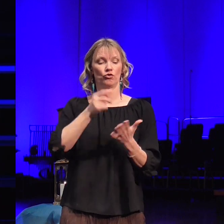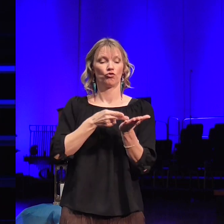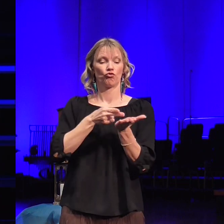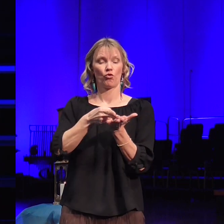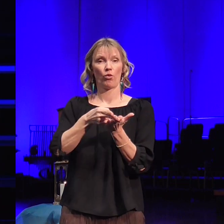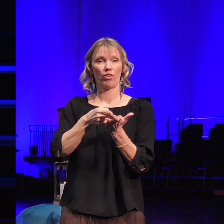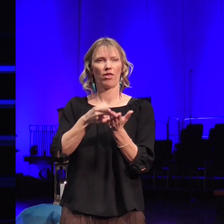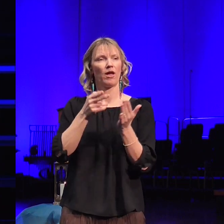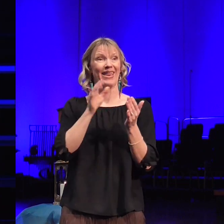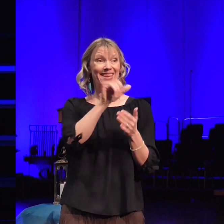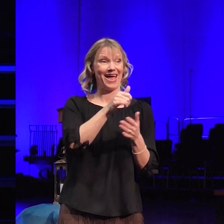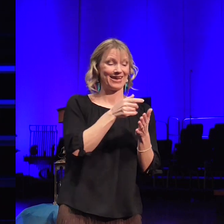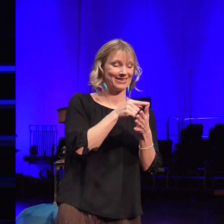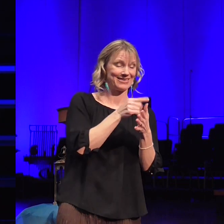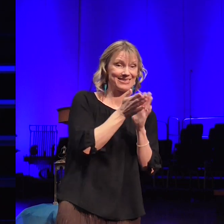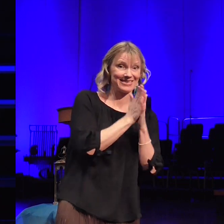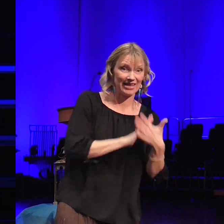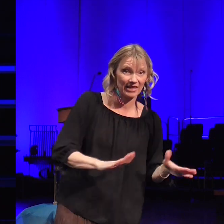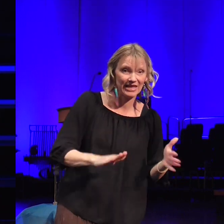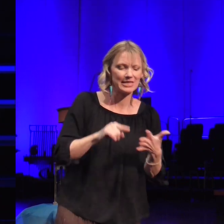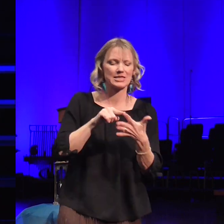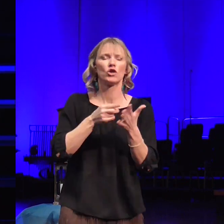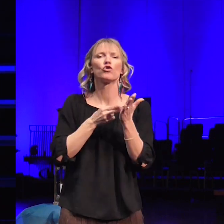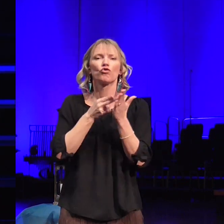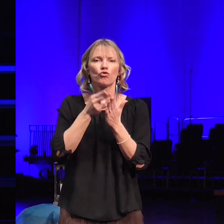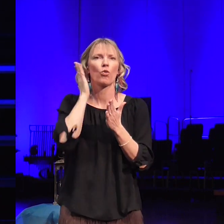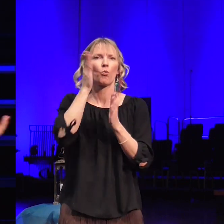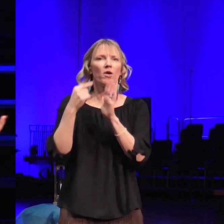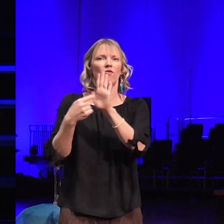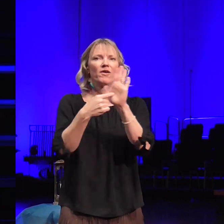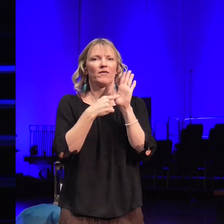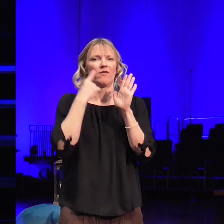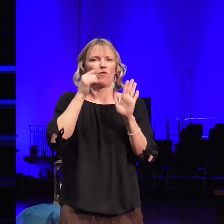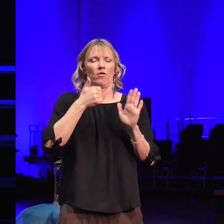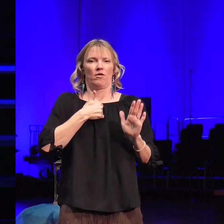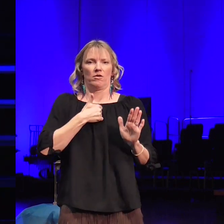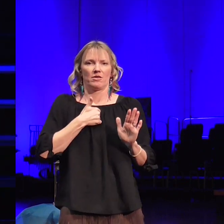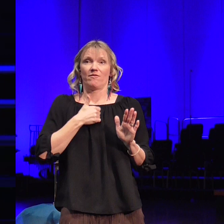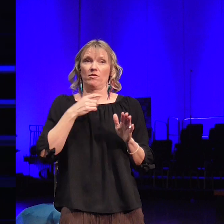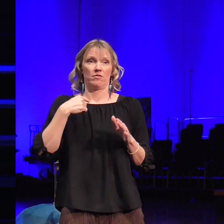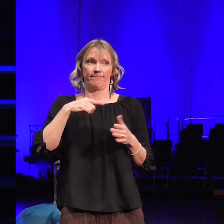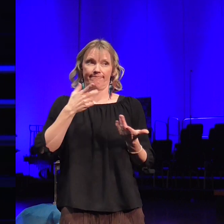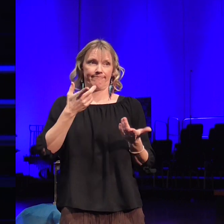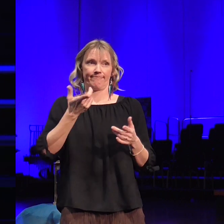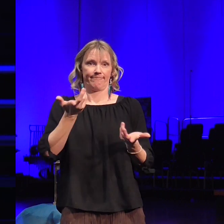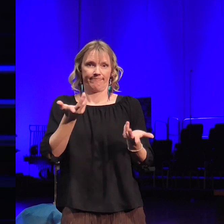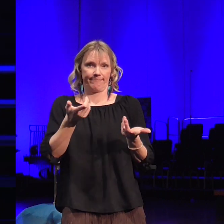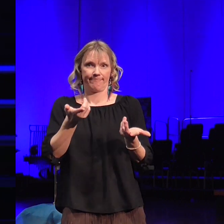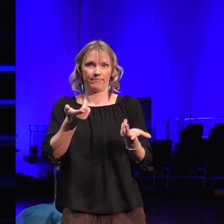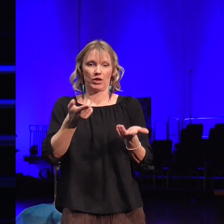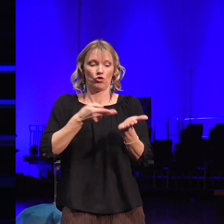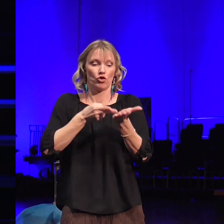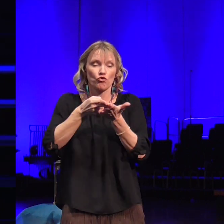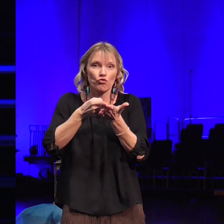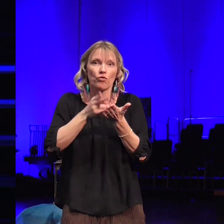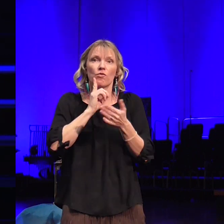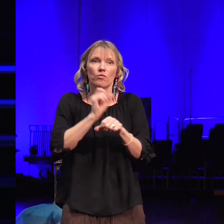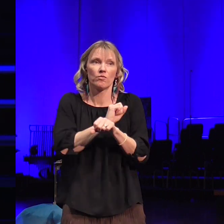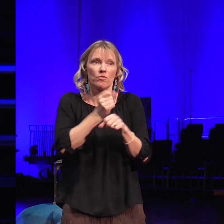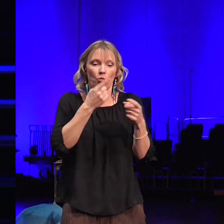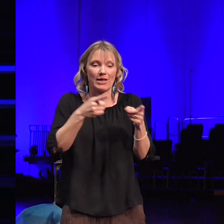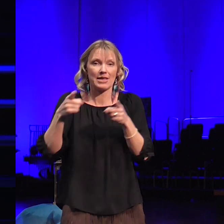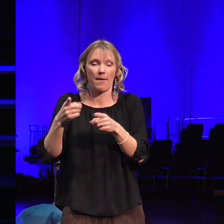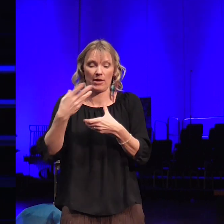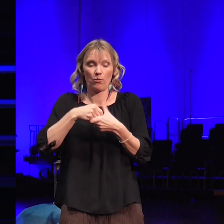with that stillness, the truth will reveal itself to us. That we can't deny you of. The truth about what's really going on inside of